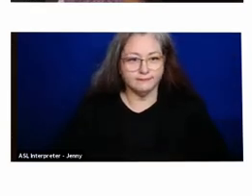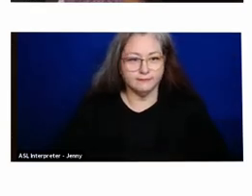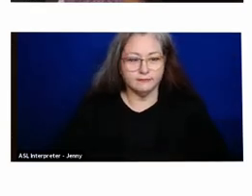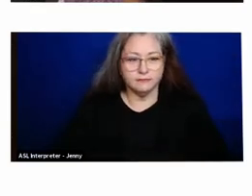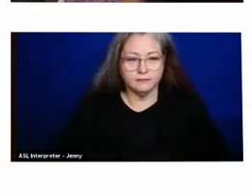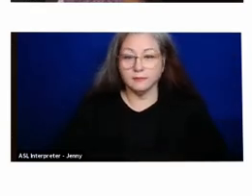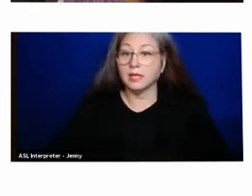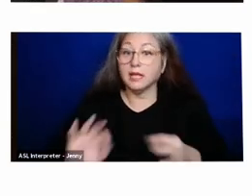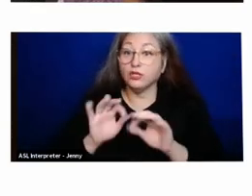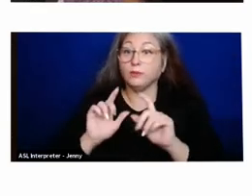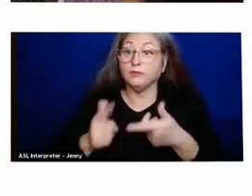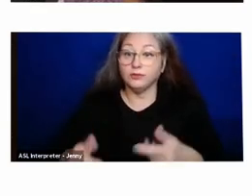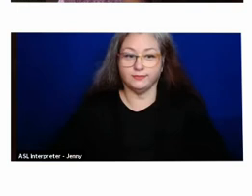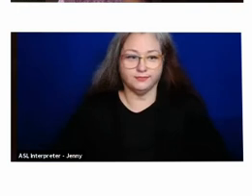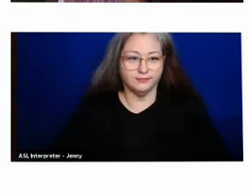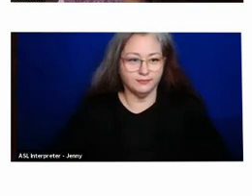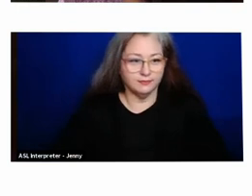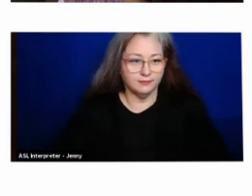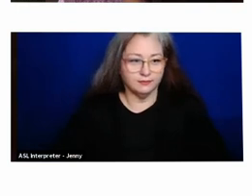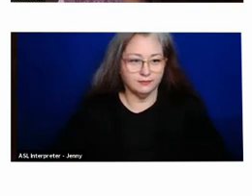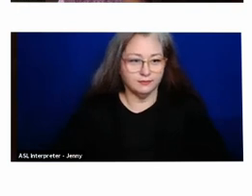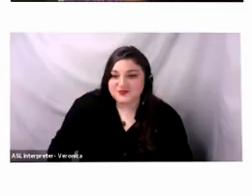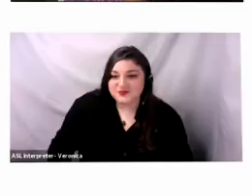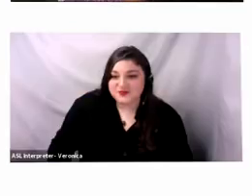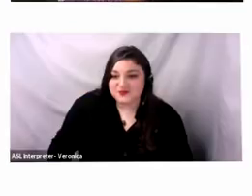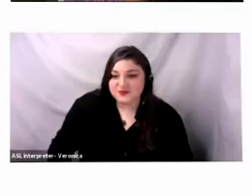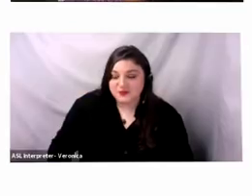I, up until very recent,